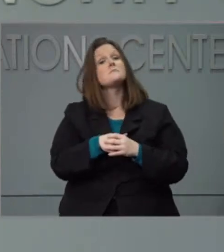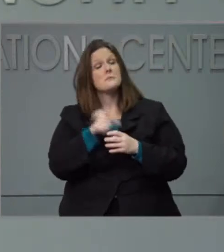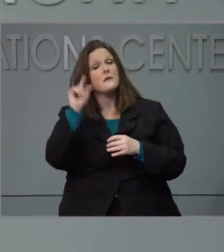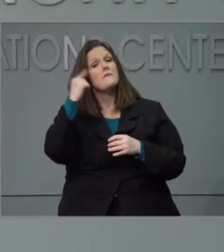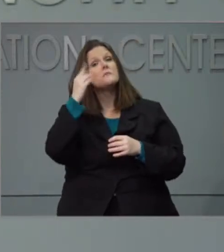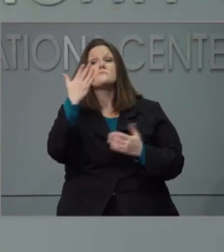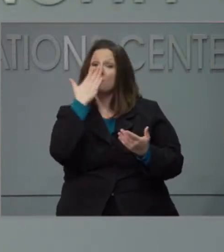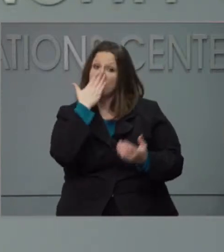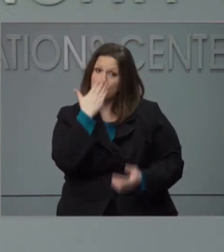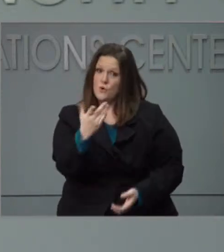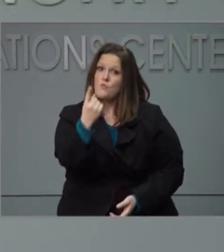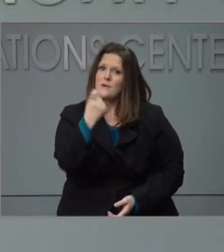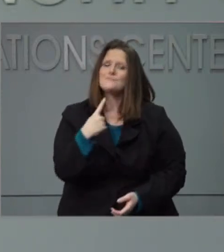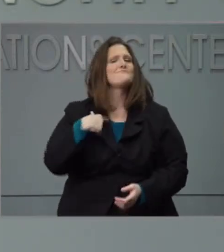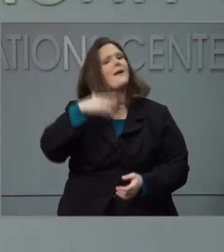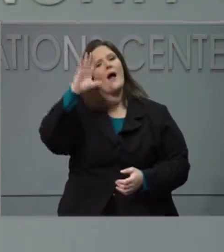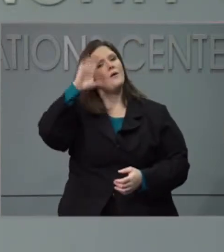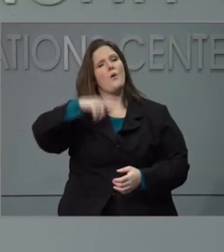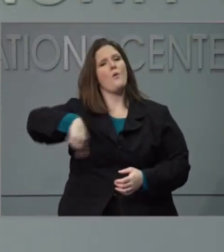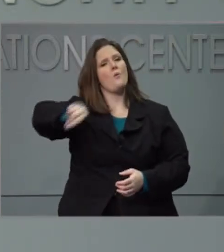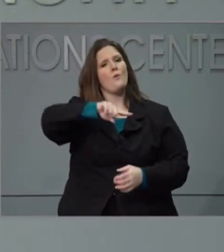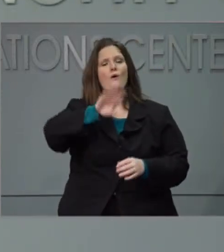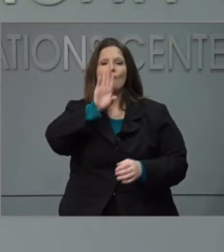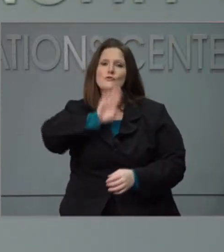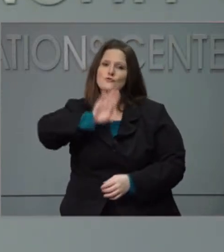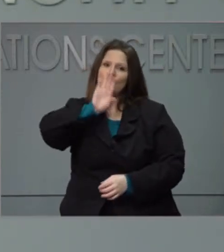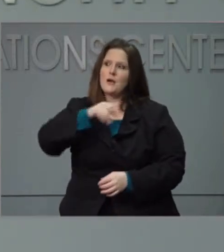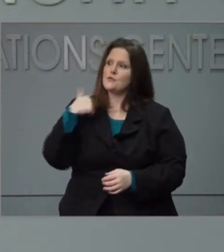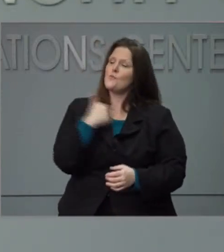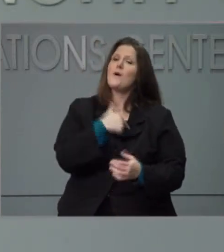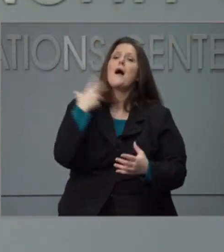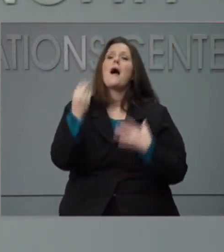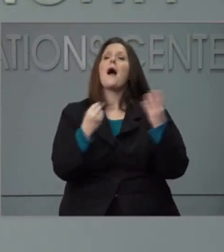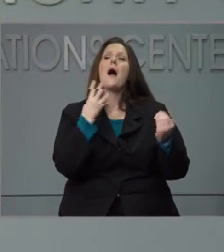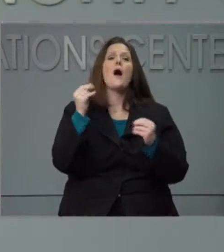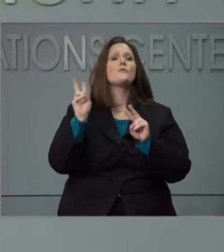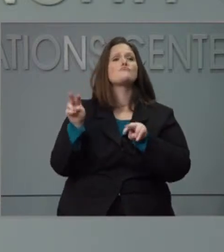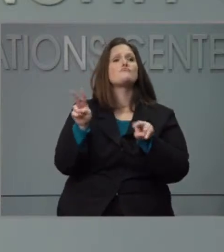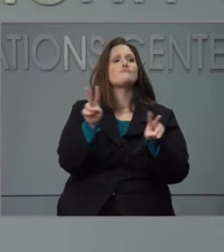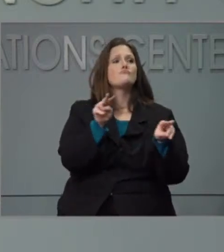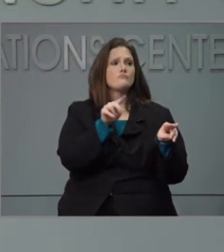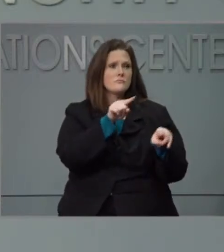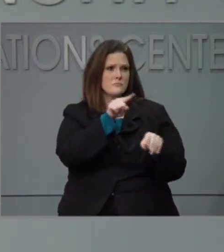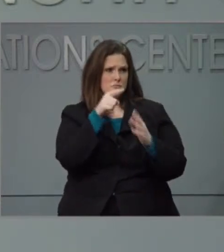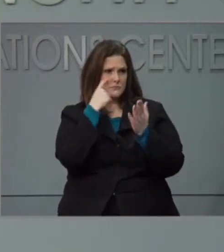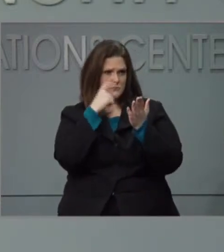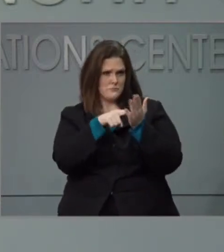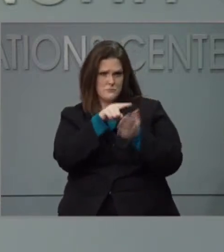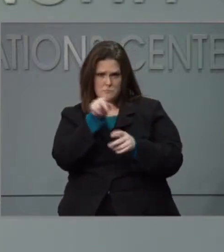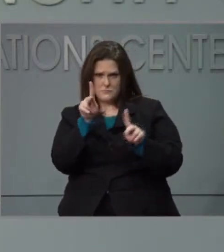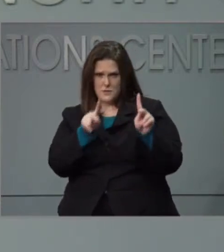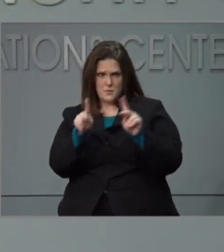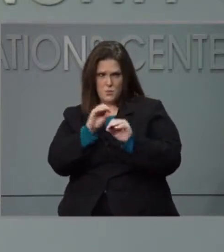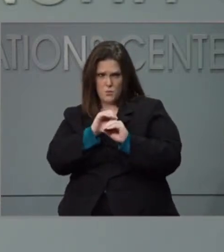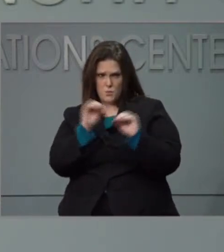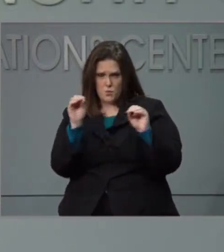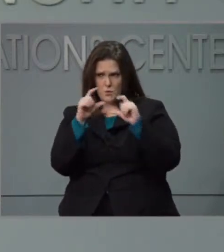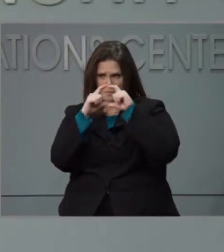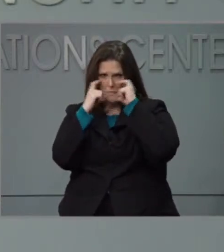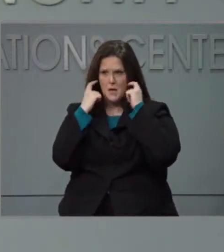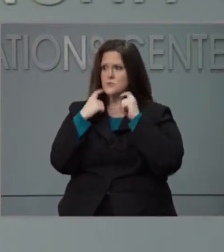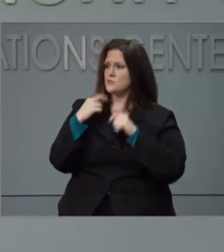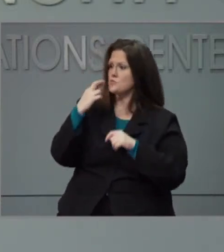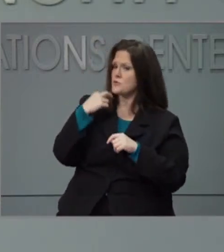question. And I know it's frustrating to be out there in a store or in a restaurant or